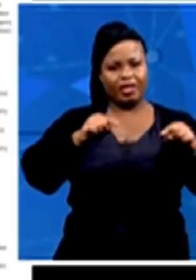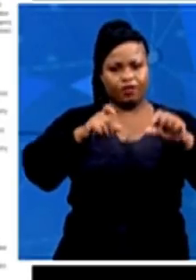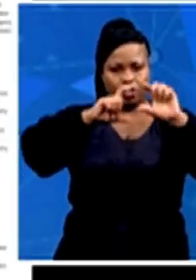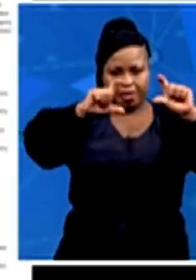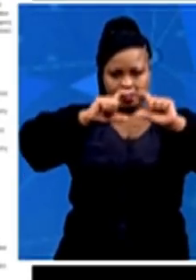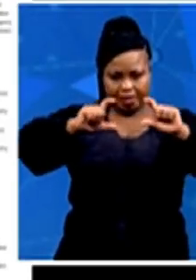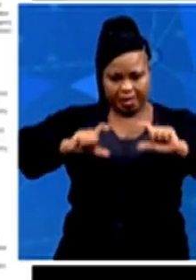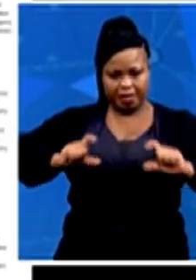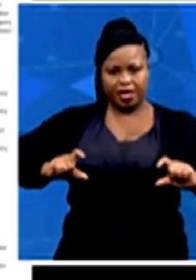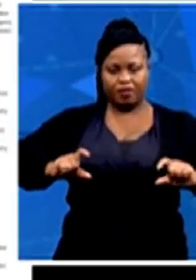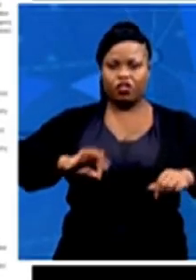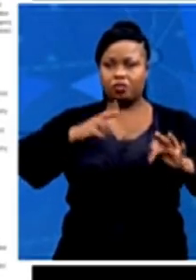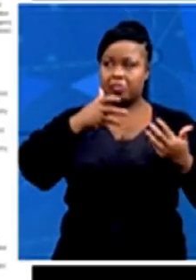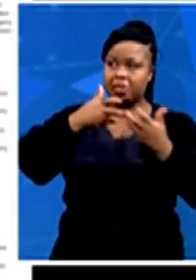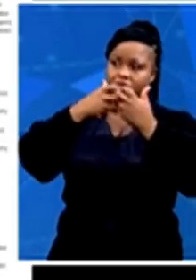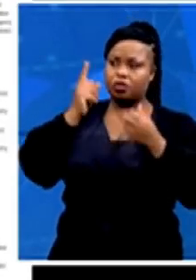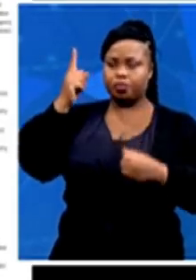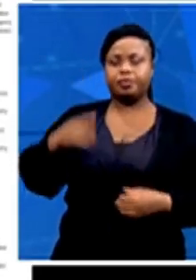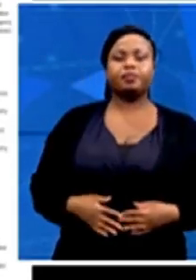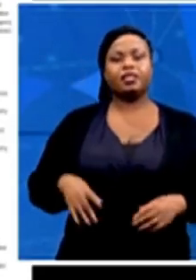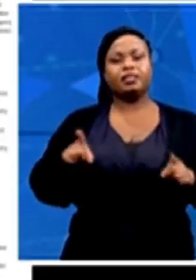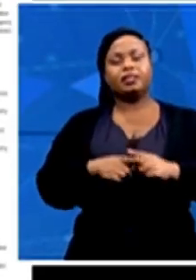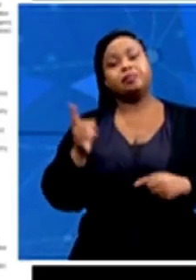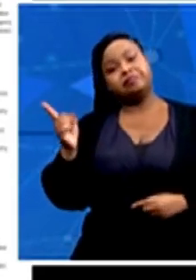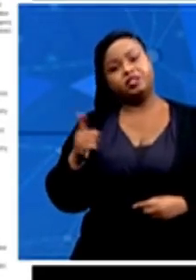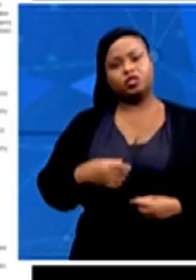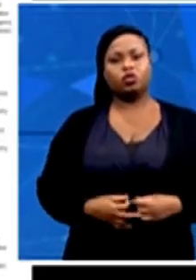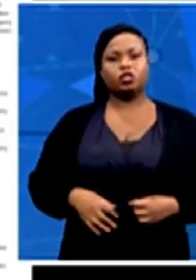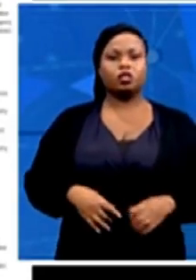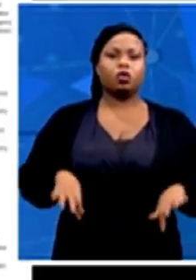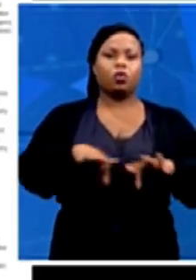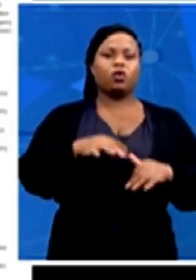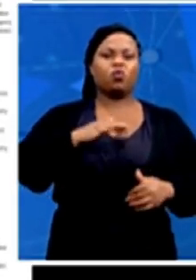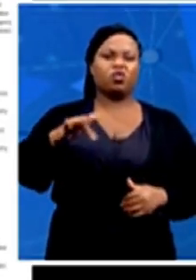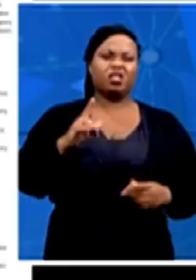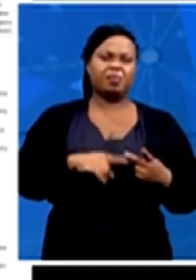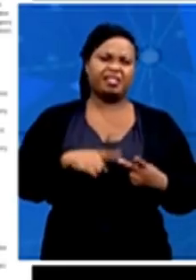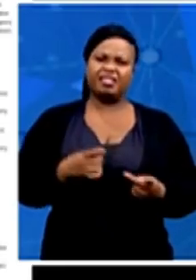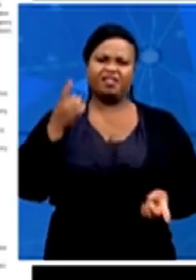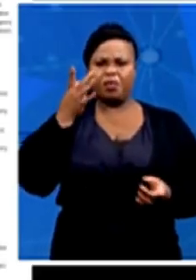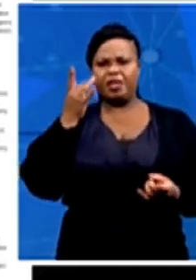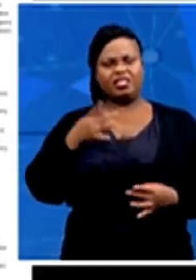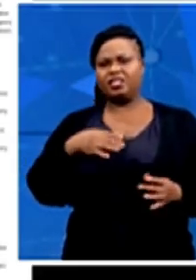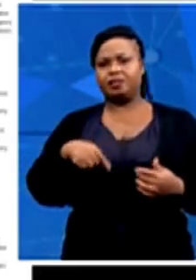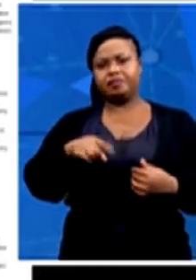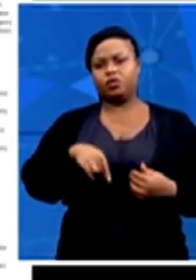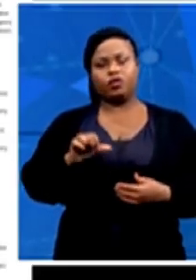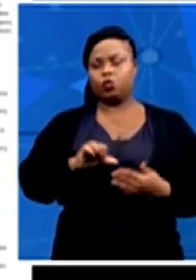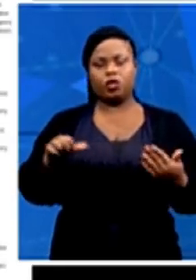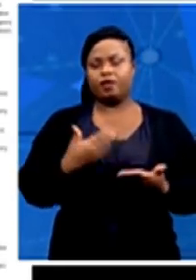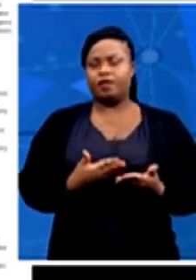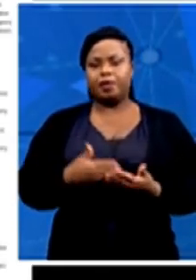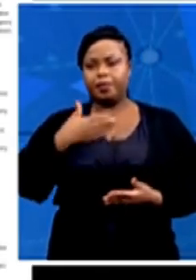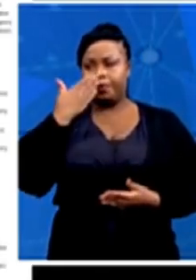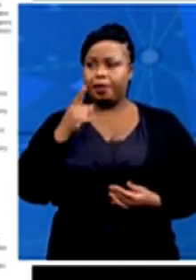This is our triangulation with wastewater. The city data is not quite available yet for this week, but what it shows in Breda Valley is that the concentration